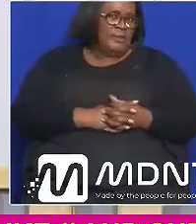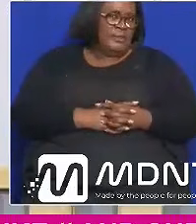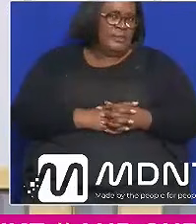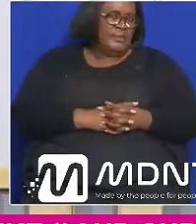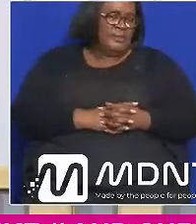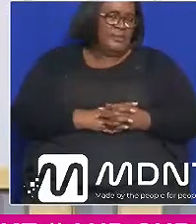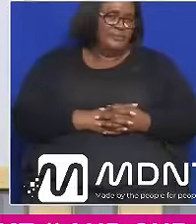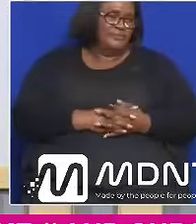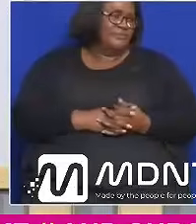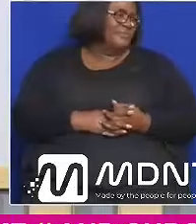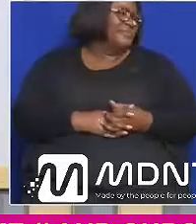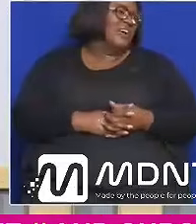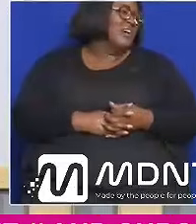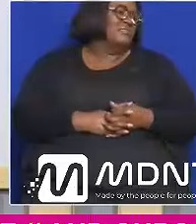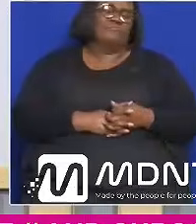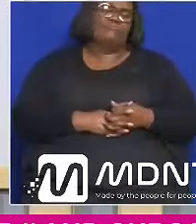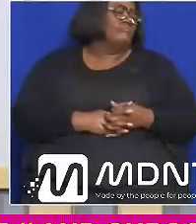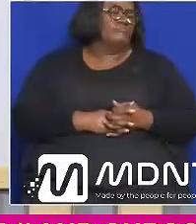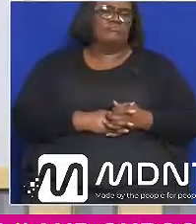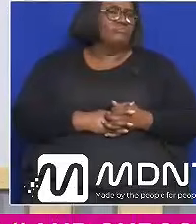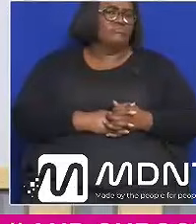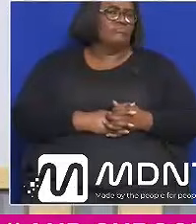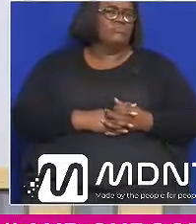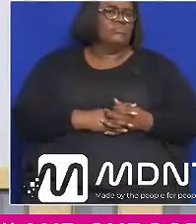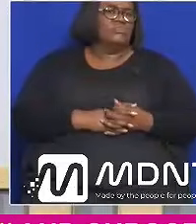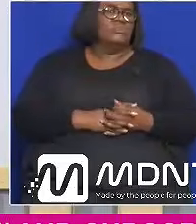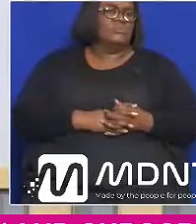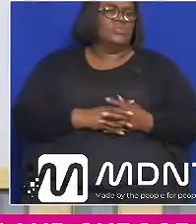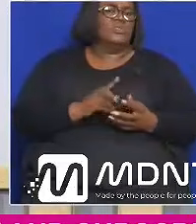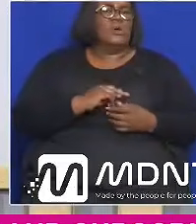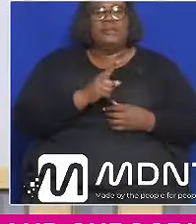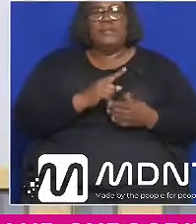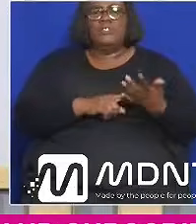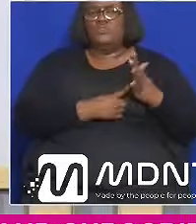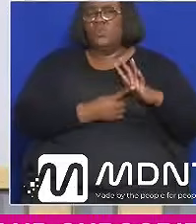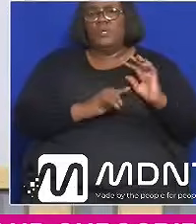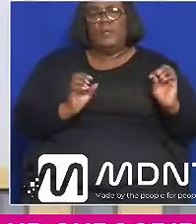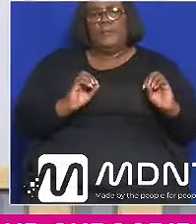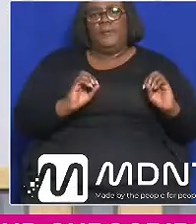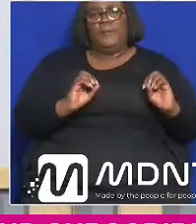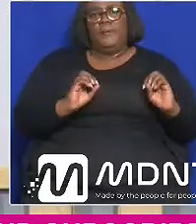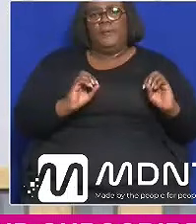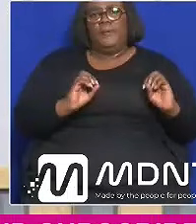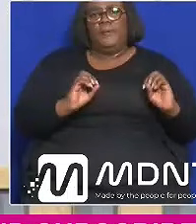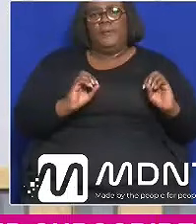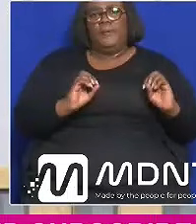I cannot recall because Yeah. it does not even show here. Yes. Now, if we go to page 61,